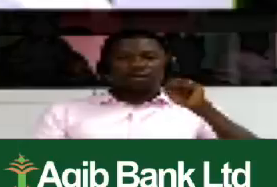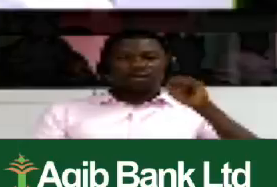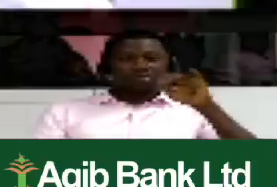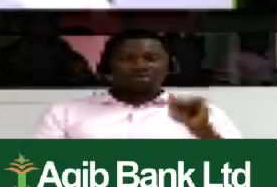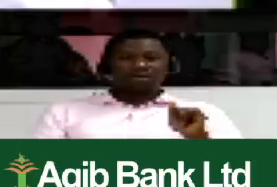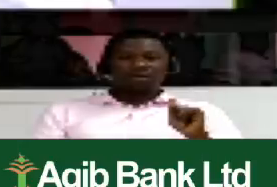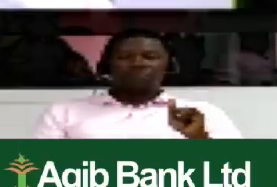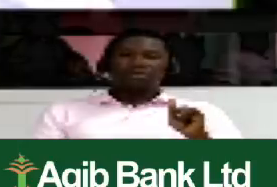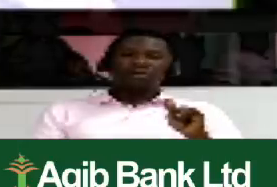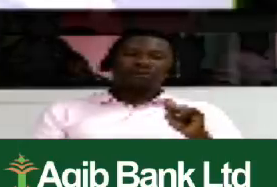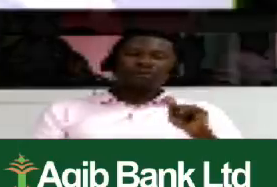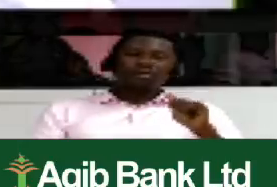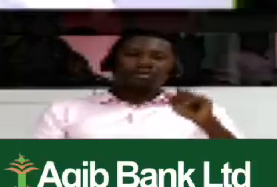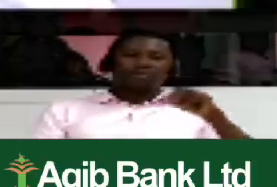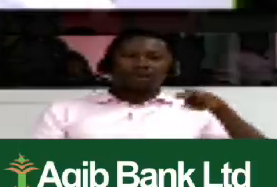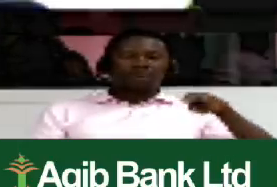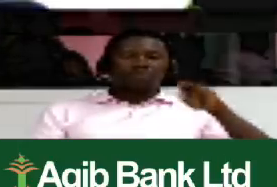Bar.